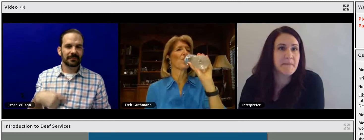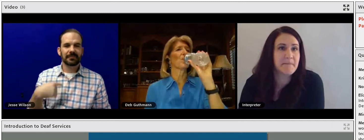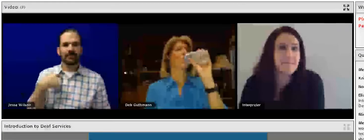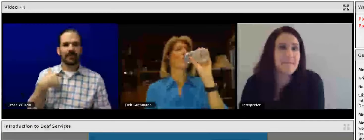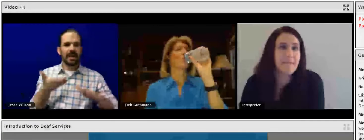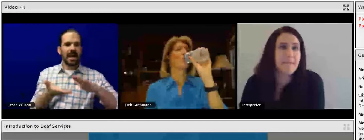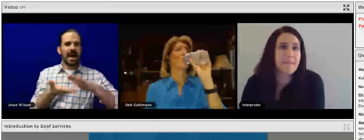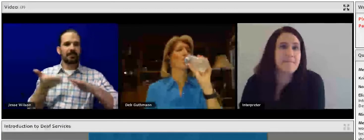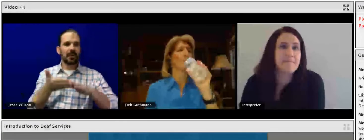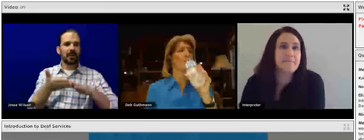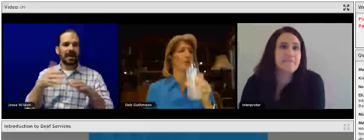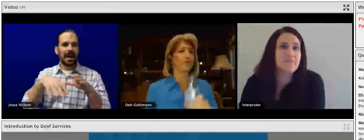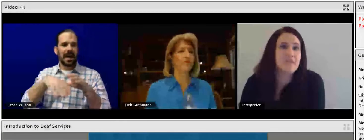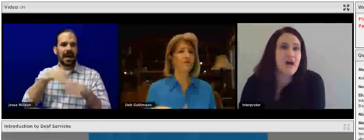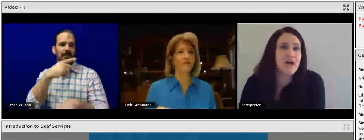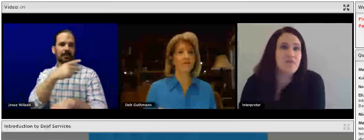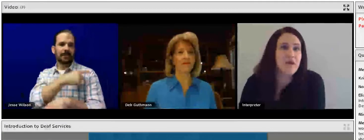of California.